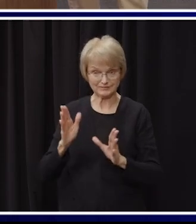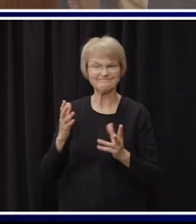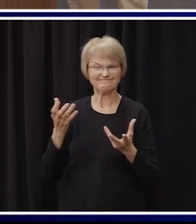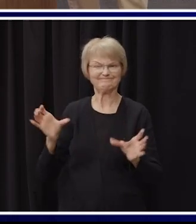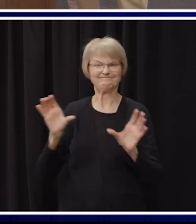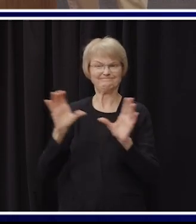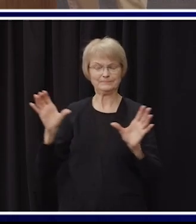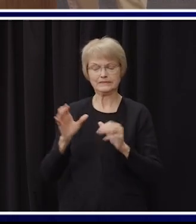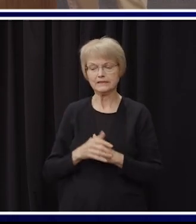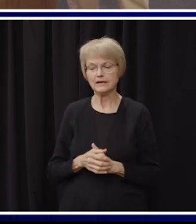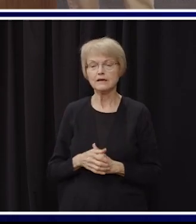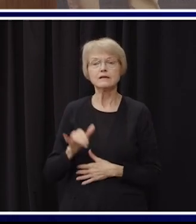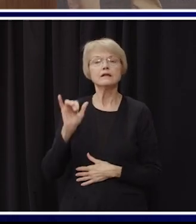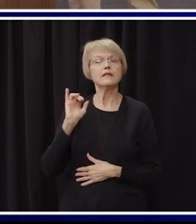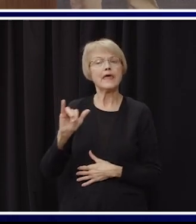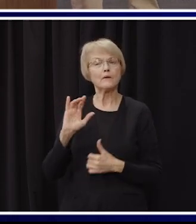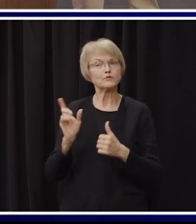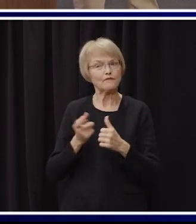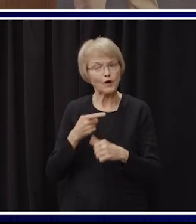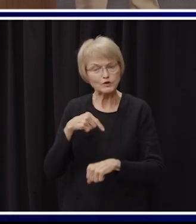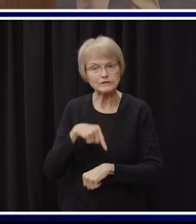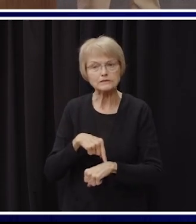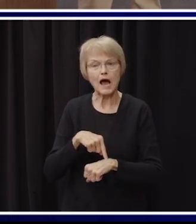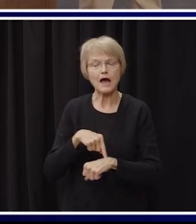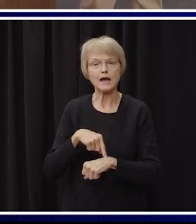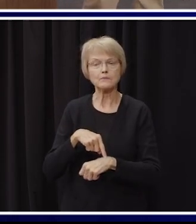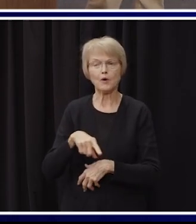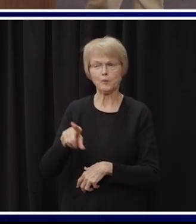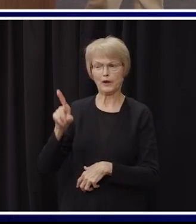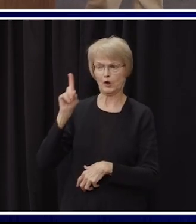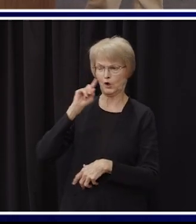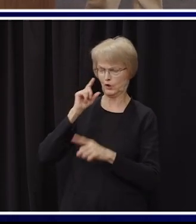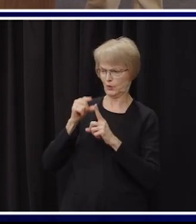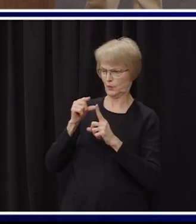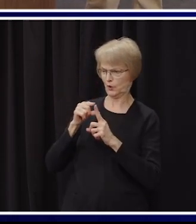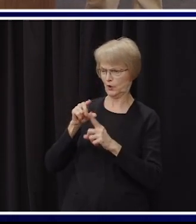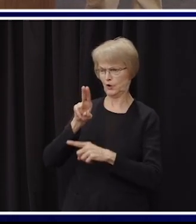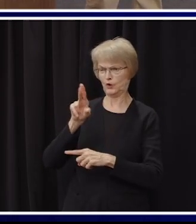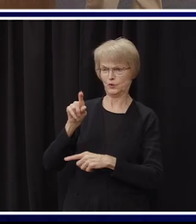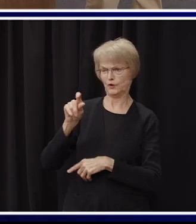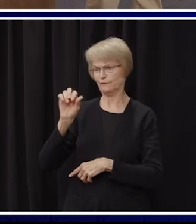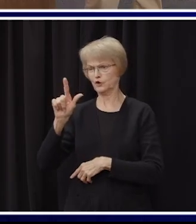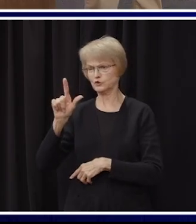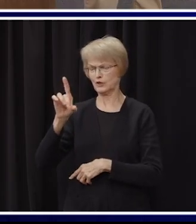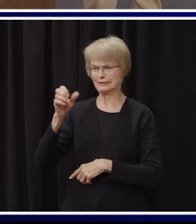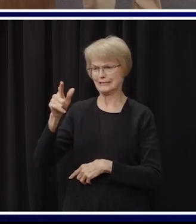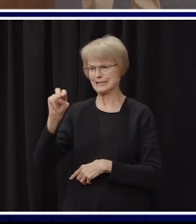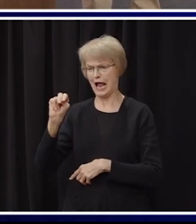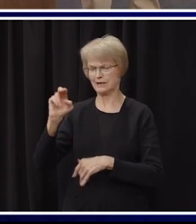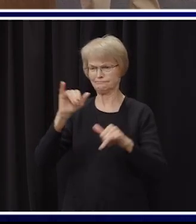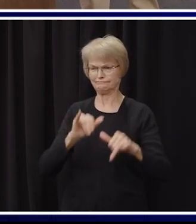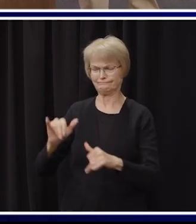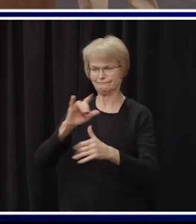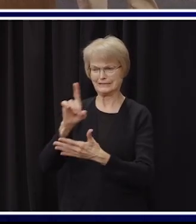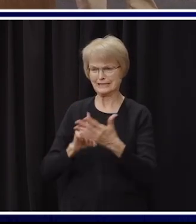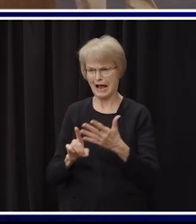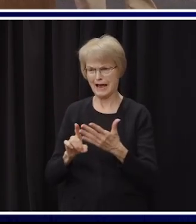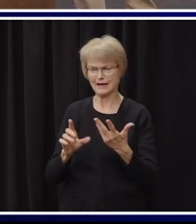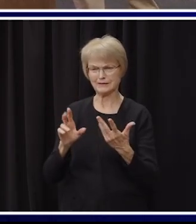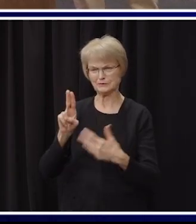And that was really the first time that we heard the term universal design. So there was no